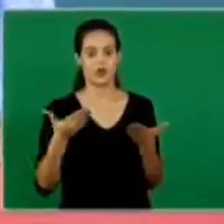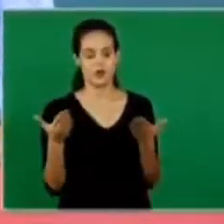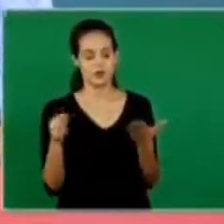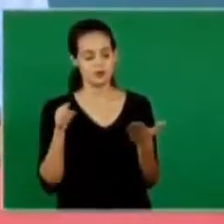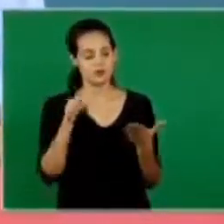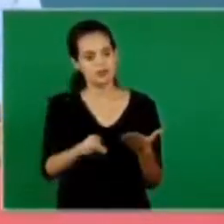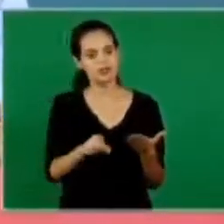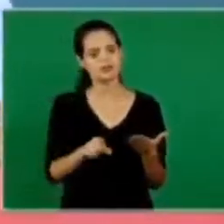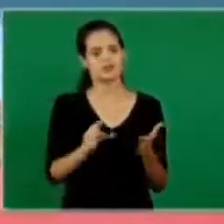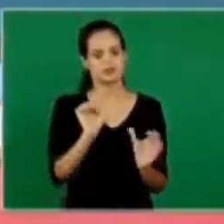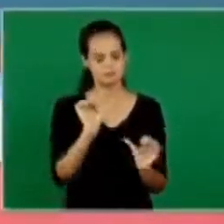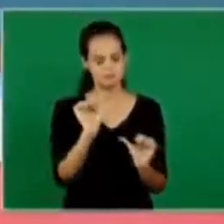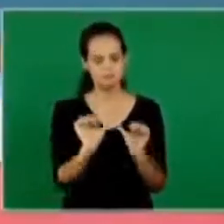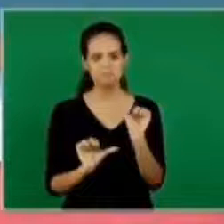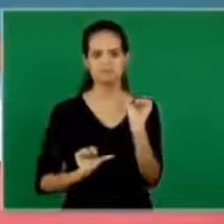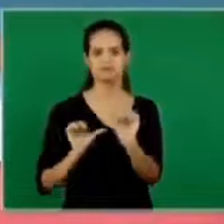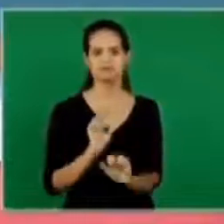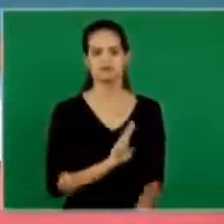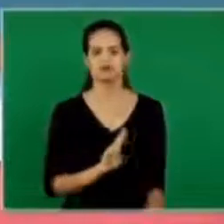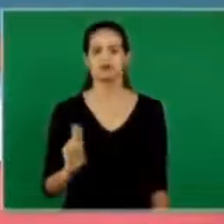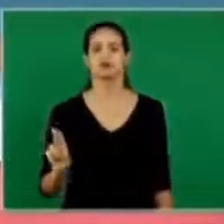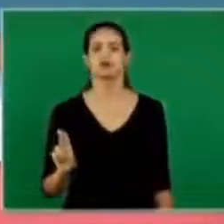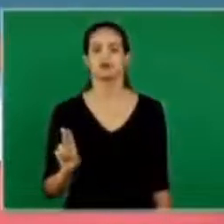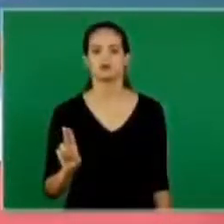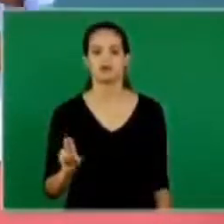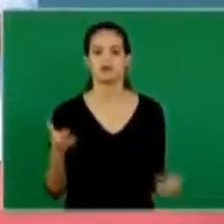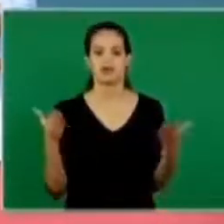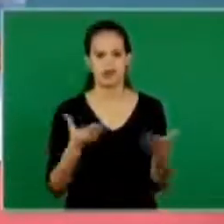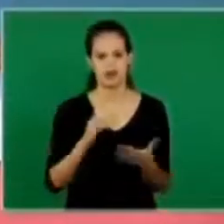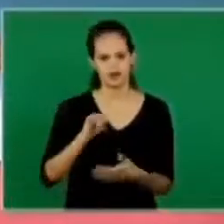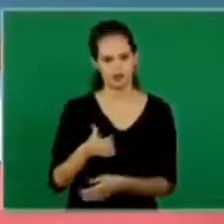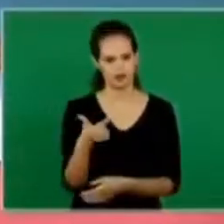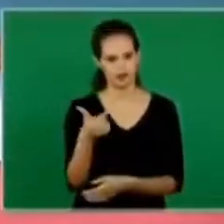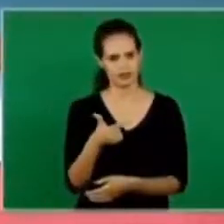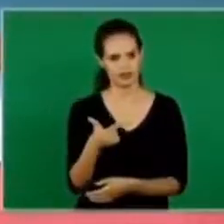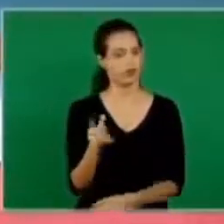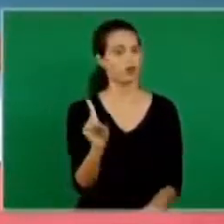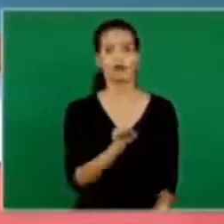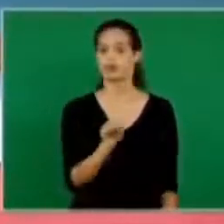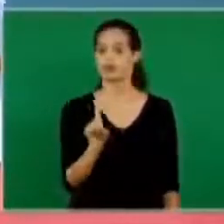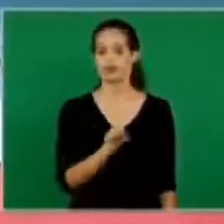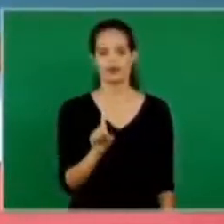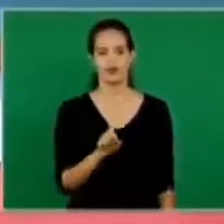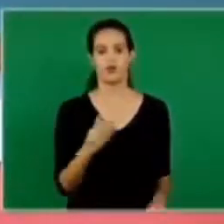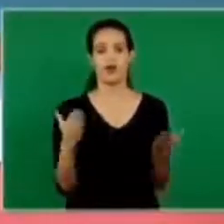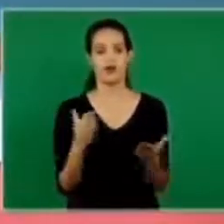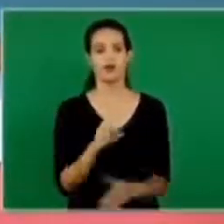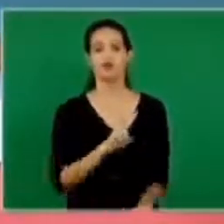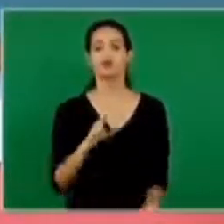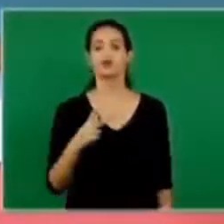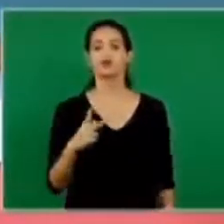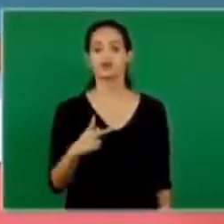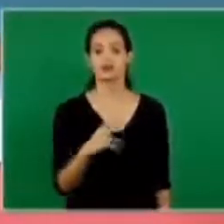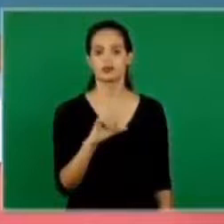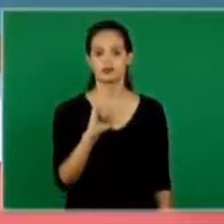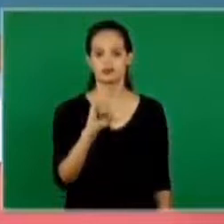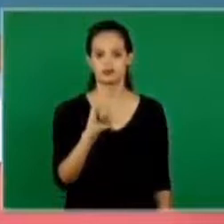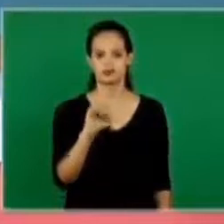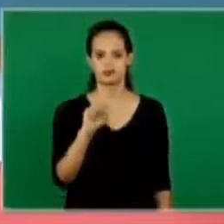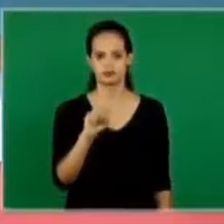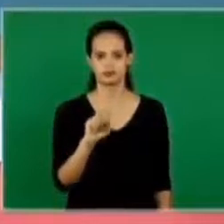him and said, today, you are the one who is going to change your name. You are no longer be called Jacob, but you're going to be called